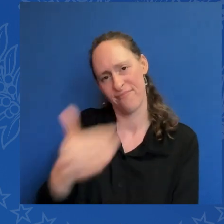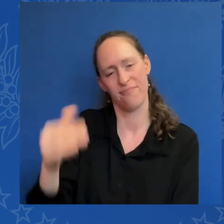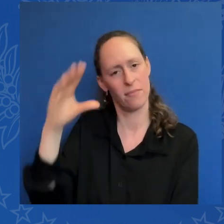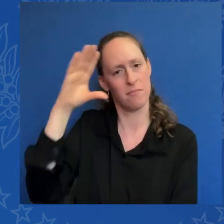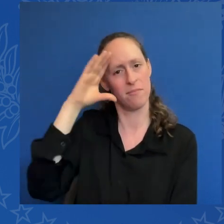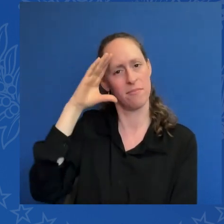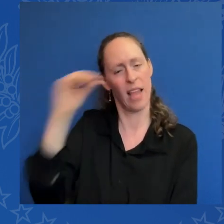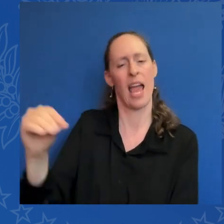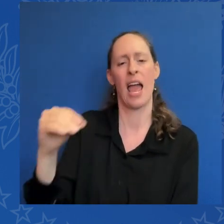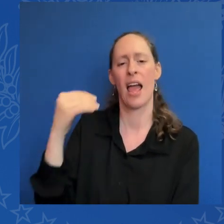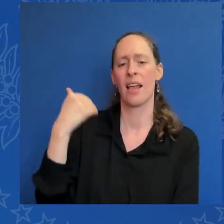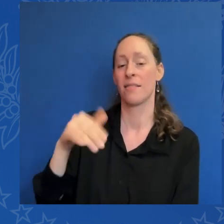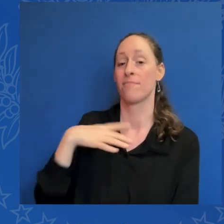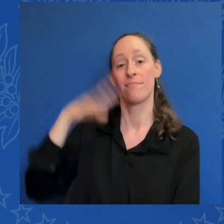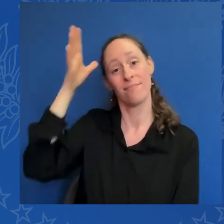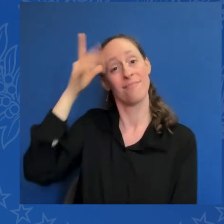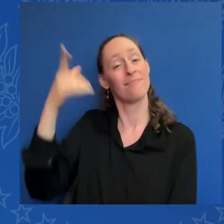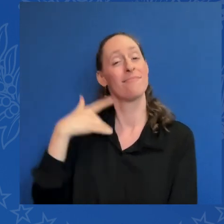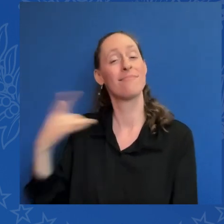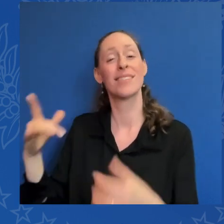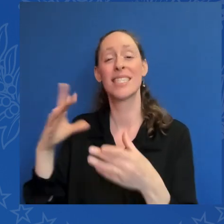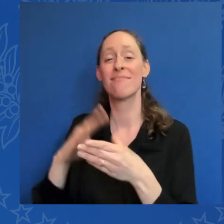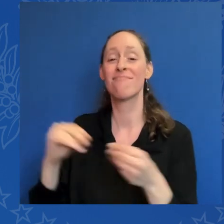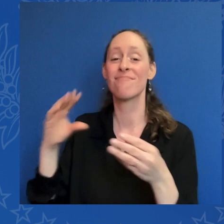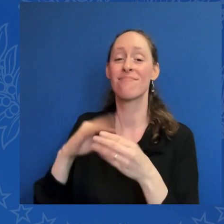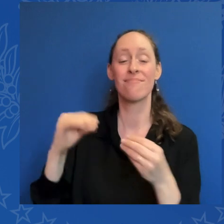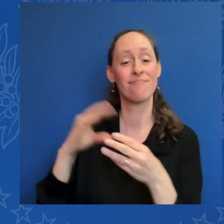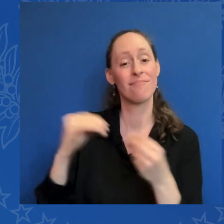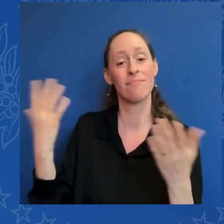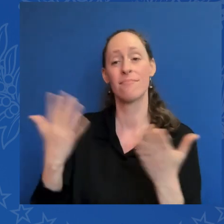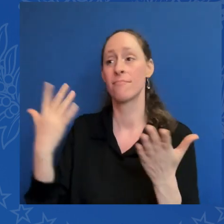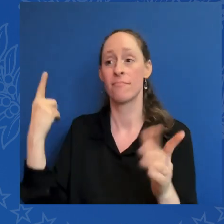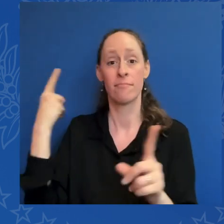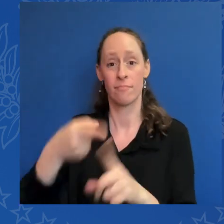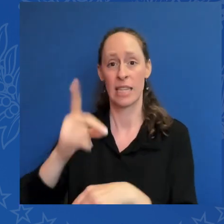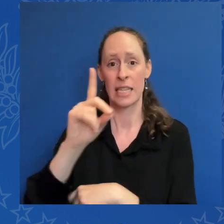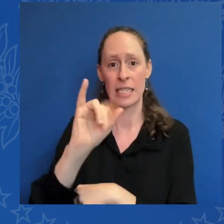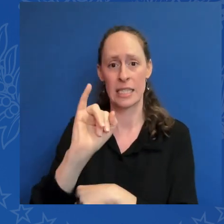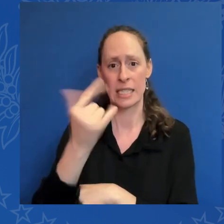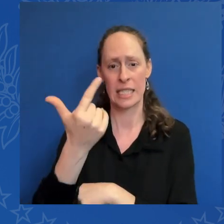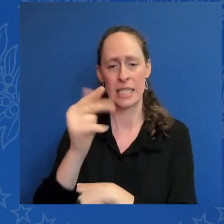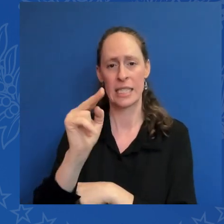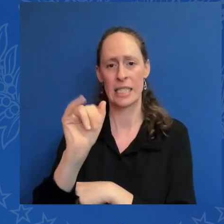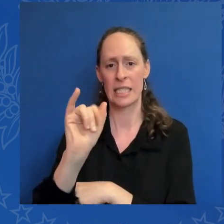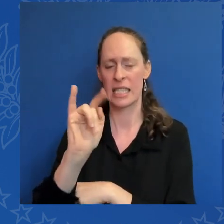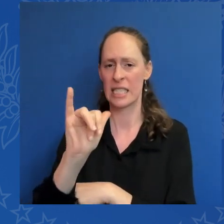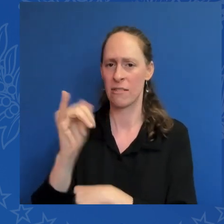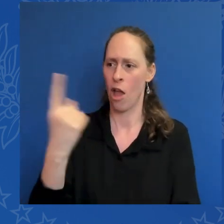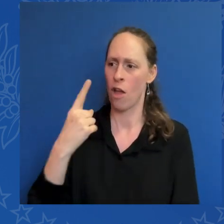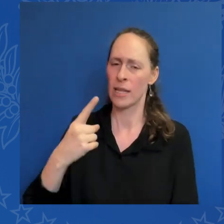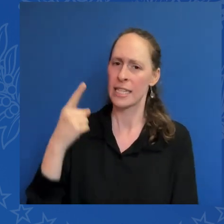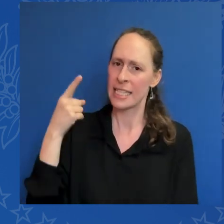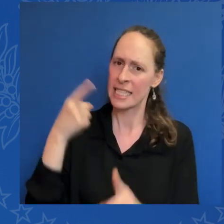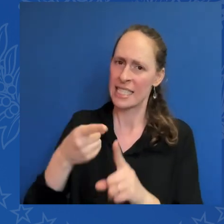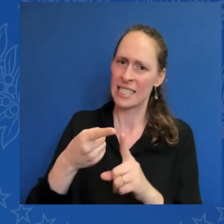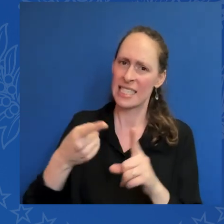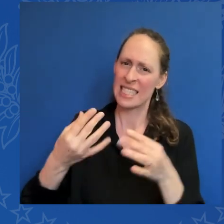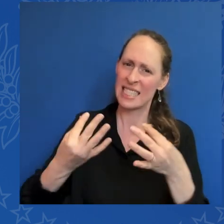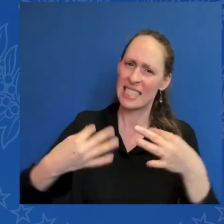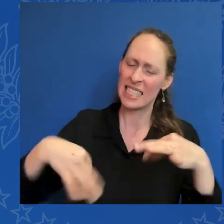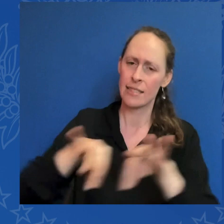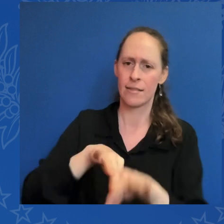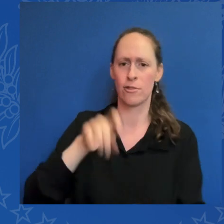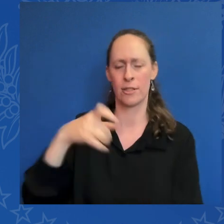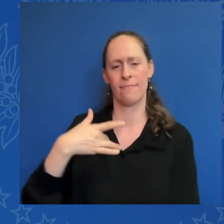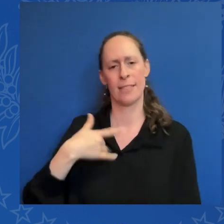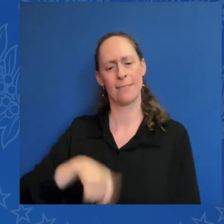that dignity. He said, everyone's entitled to be treated with dignity, Joey, and respect, no matter what.